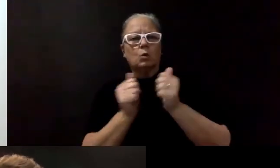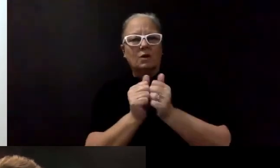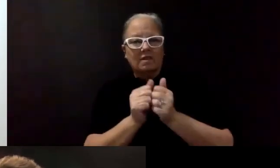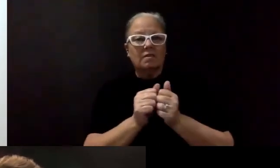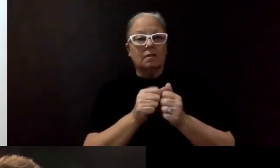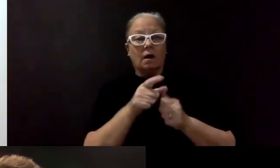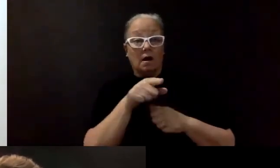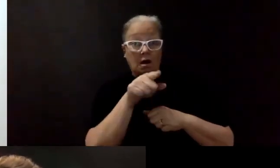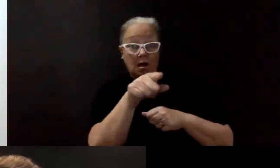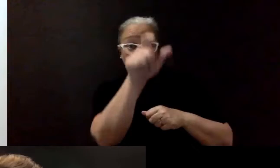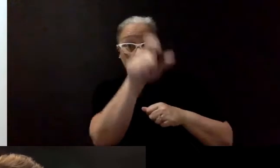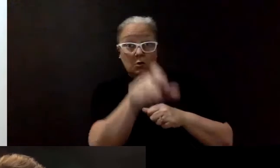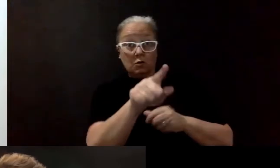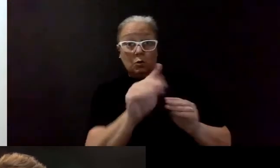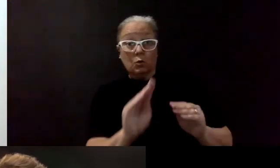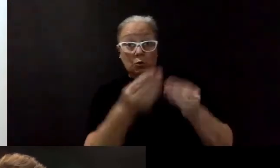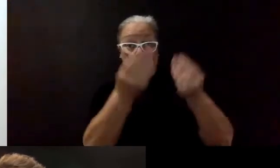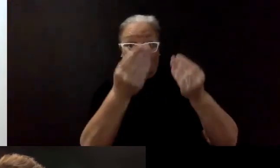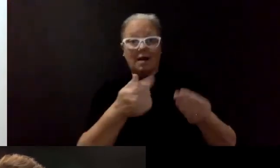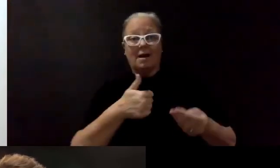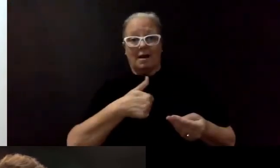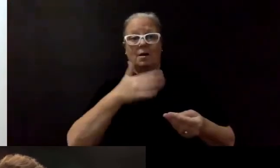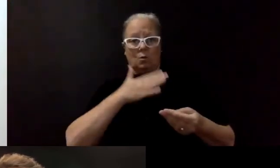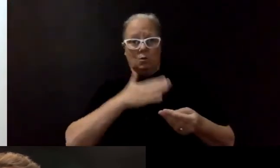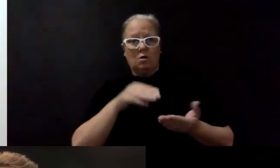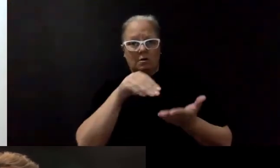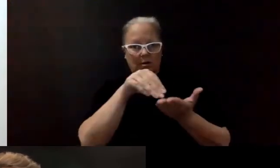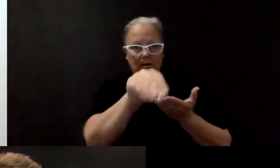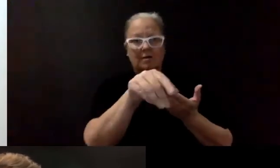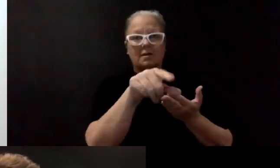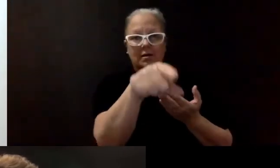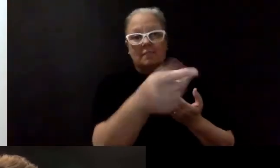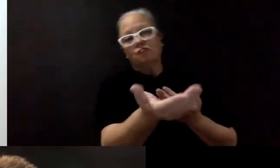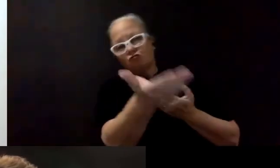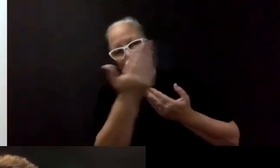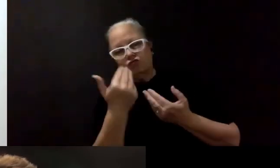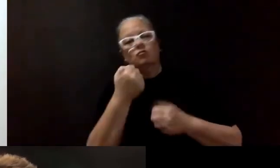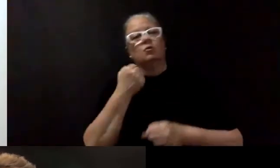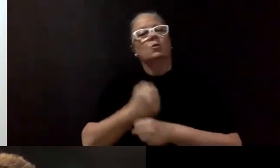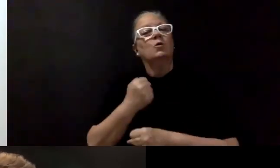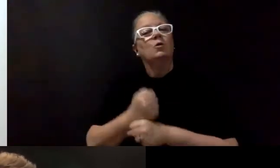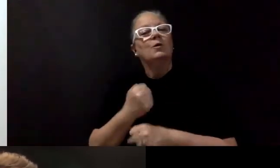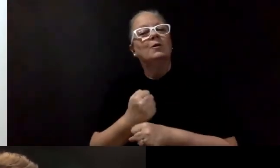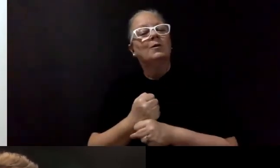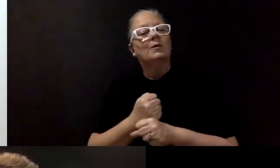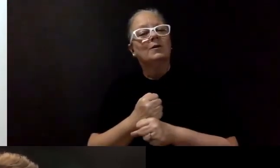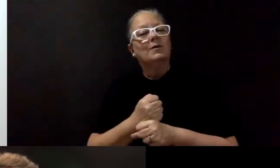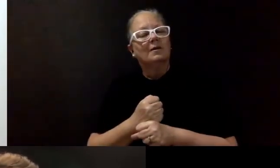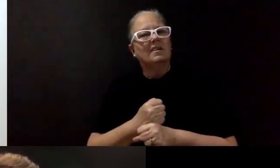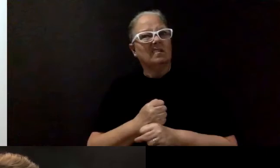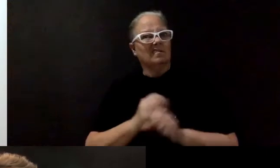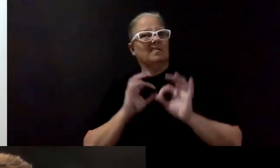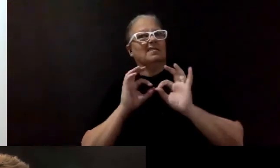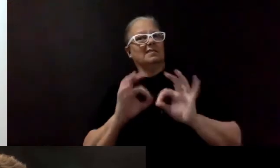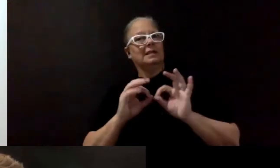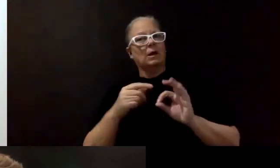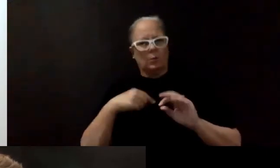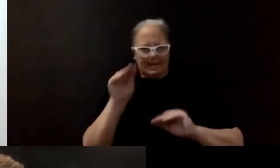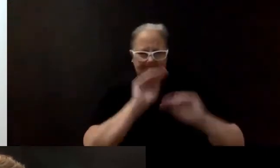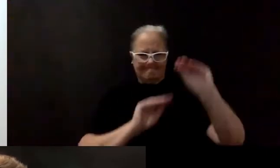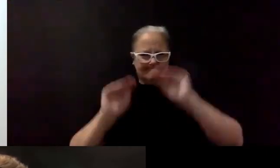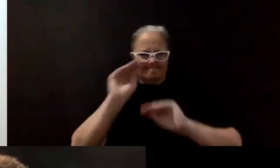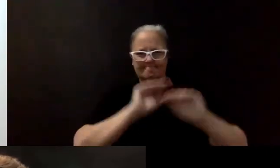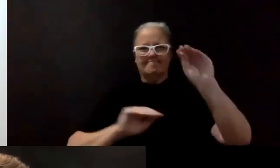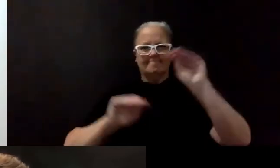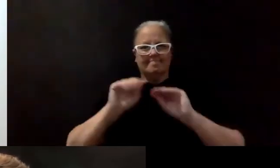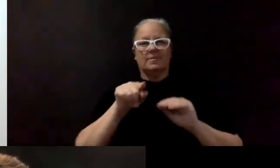opportunities. And that's really great because it allows these young people to start to build their creative portfolio,